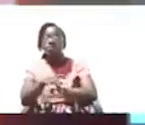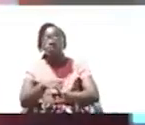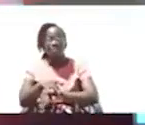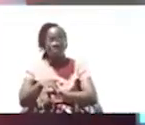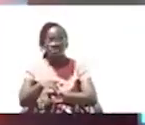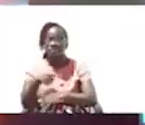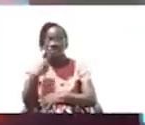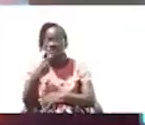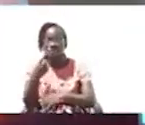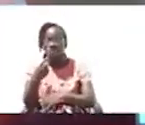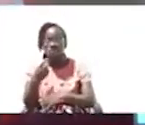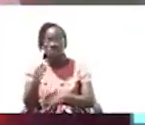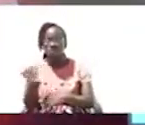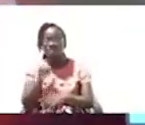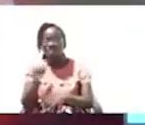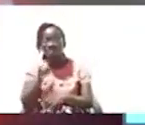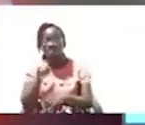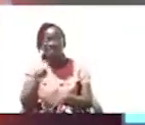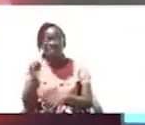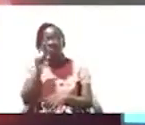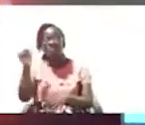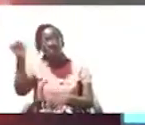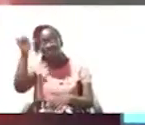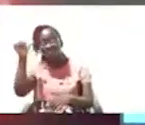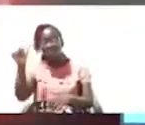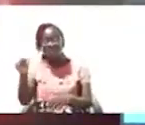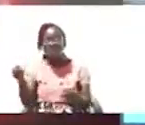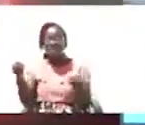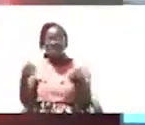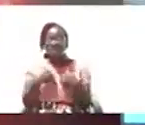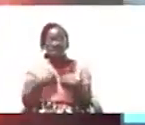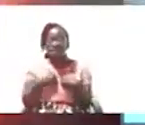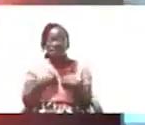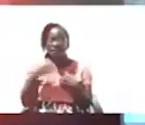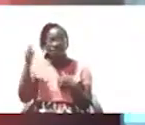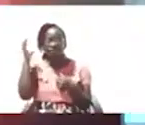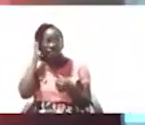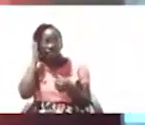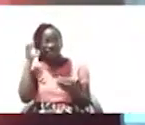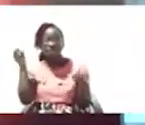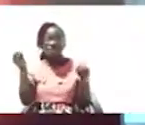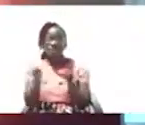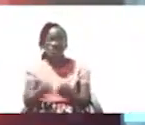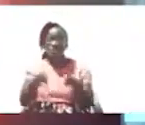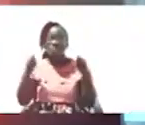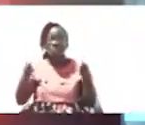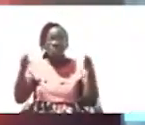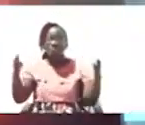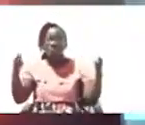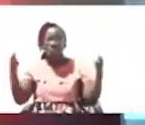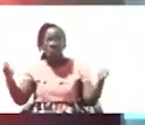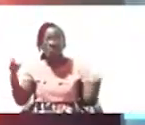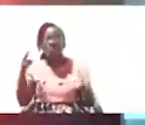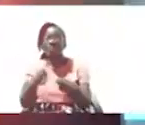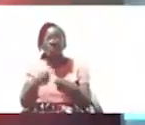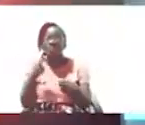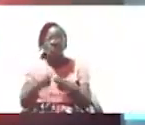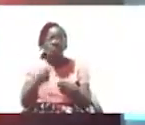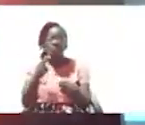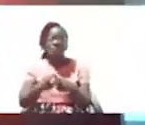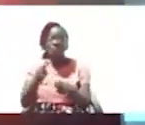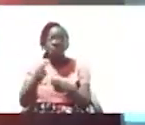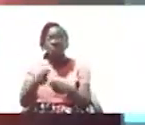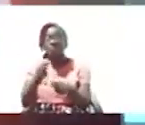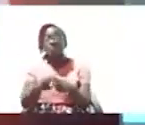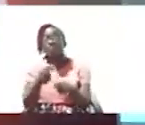muka. There are many great names that have come into the nation and have gone. Beka kreano na ya cho.